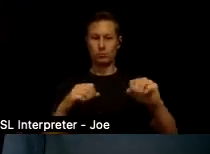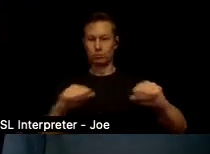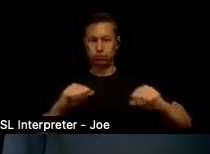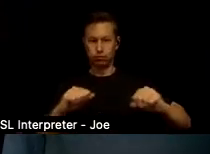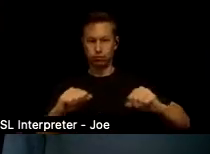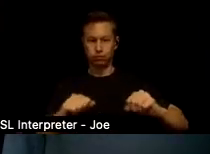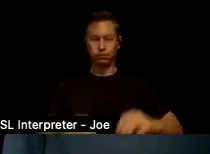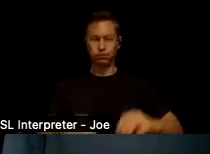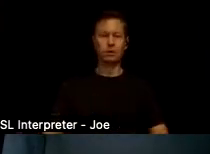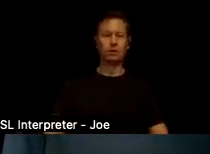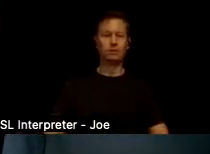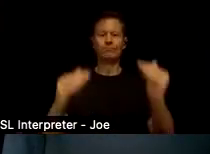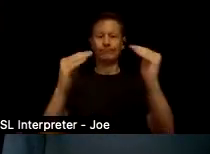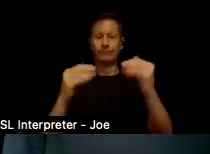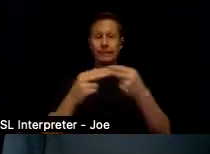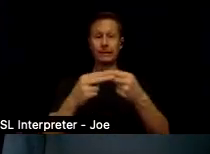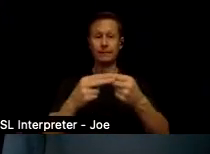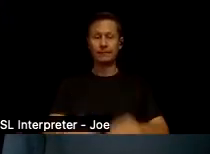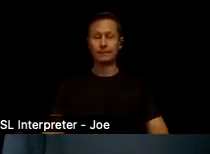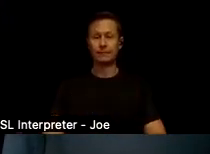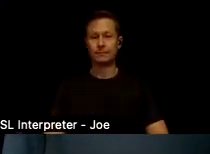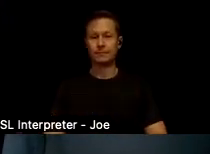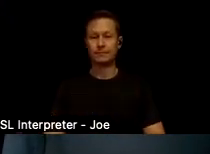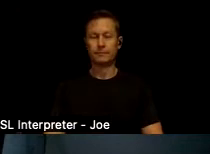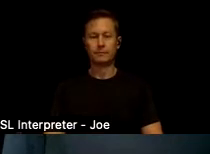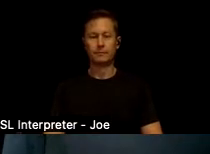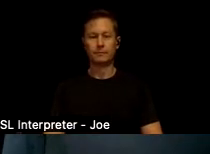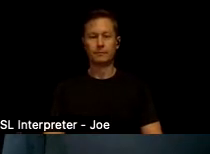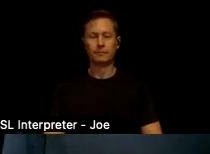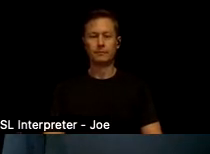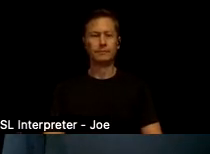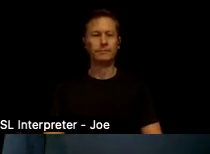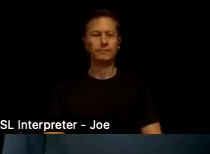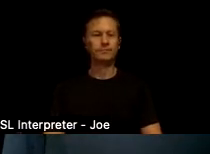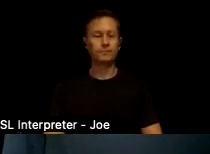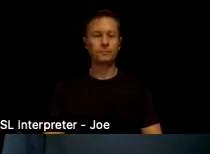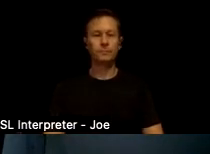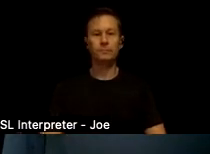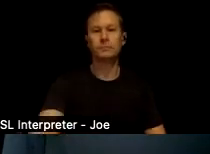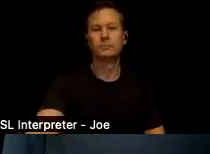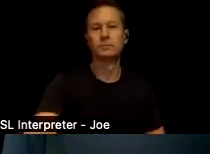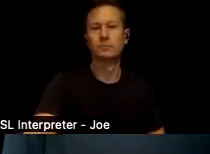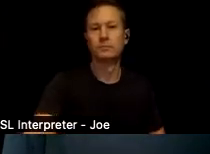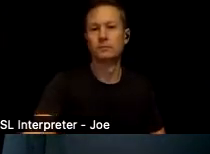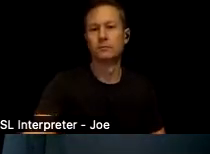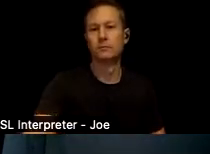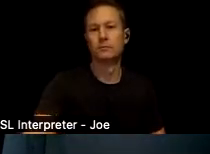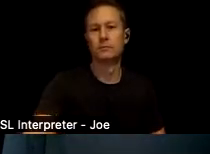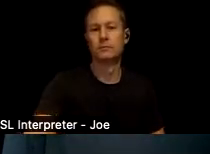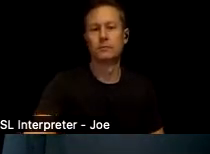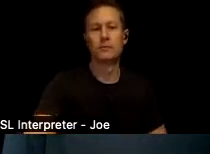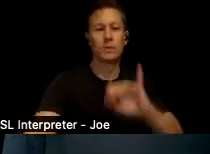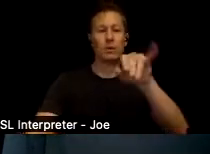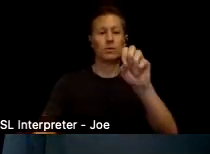So next slide, and I'll get back to that throughout talk. Well, so the earthquake, the Joshua Tree